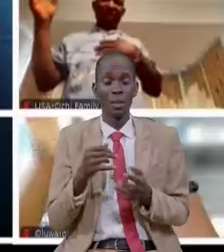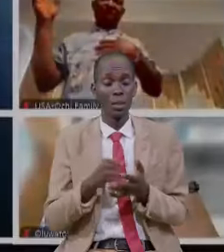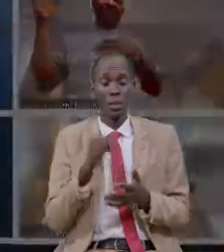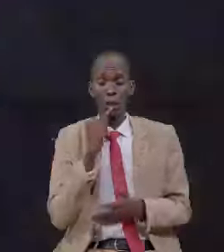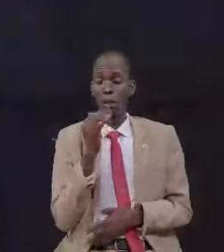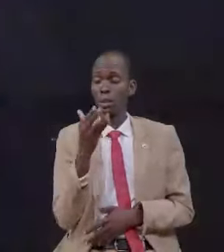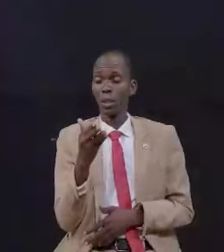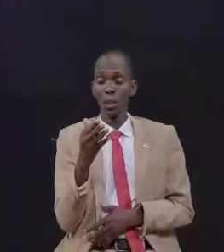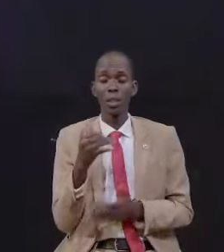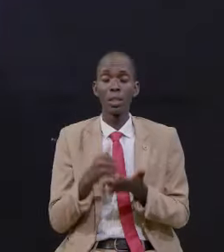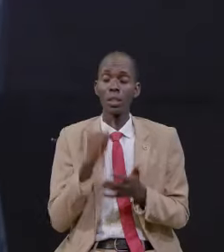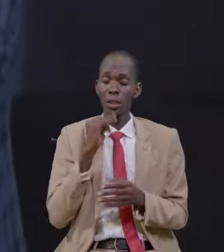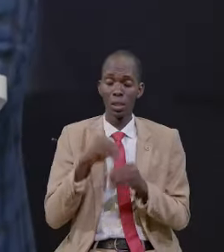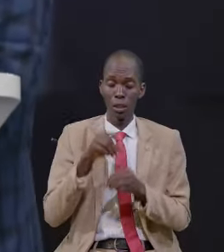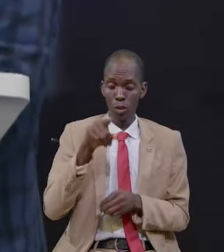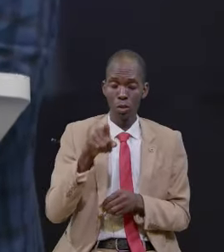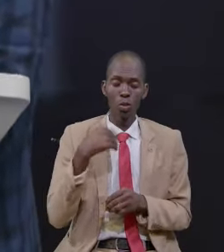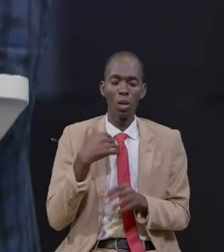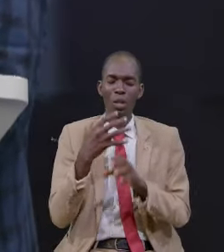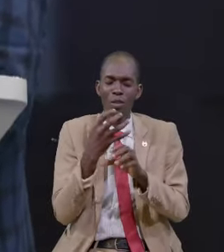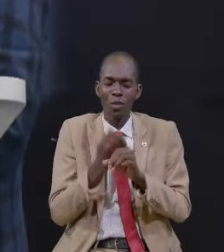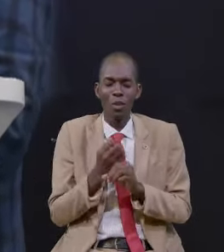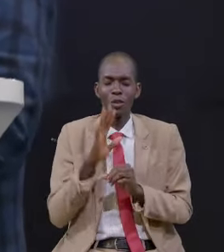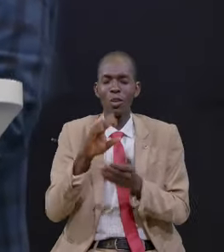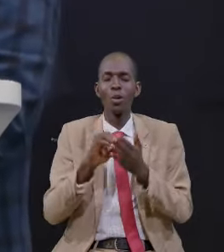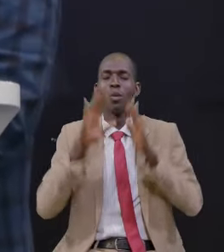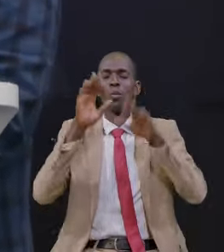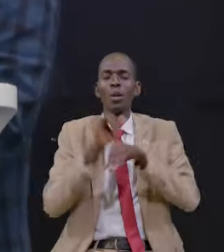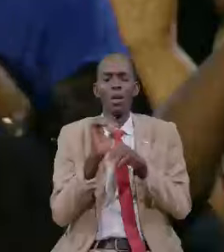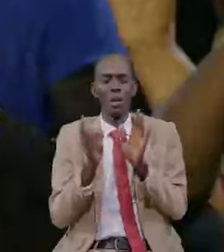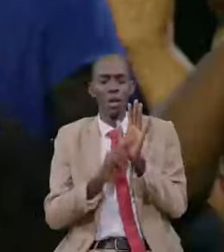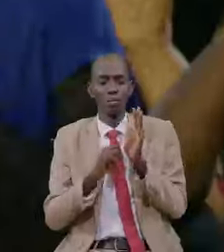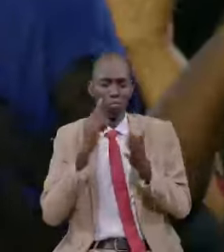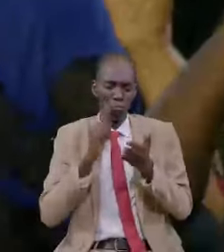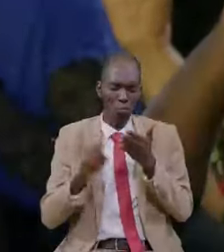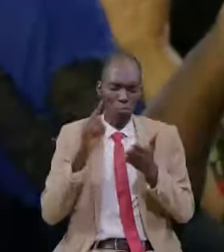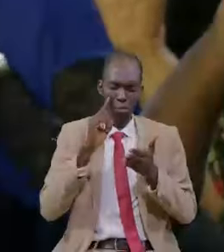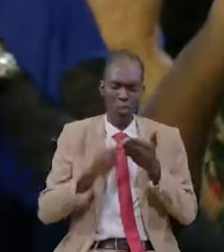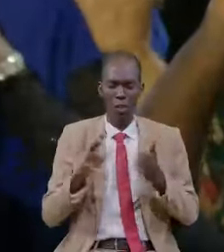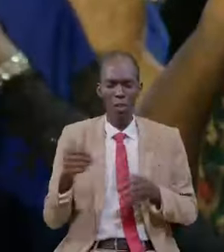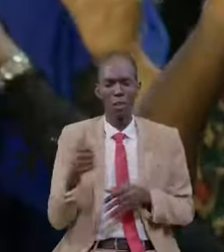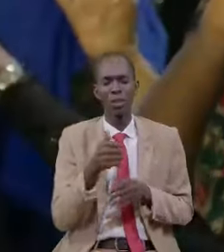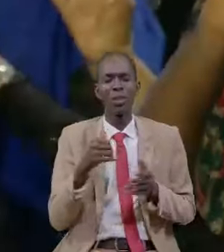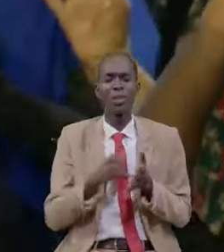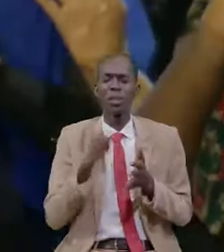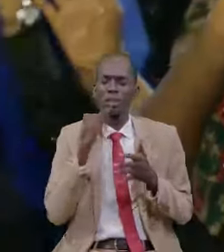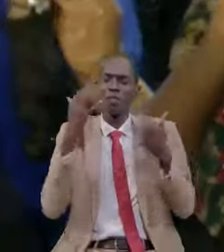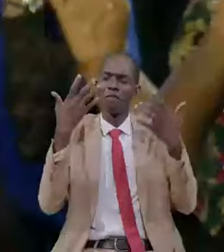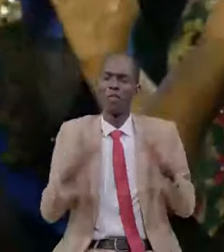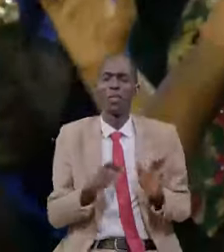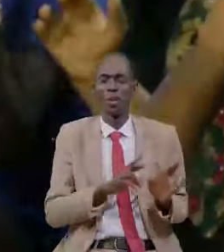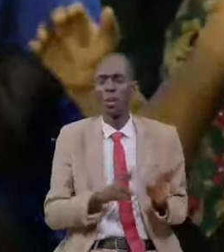It's there. You got the alert now. Check up yourself. It's done already.